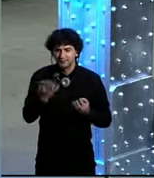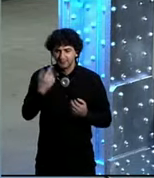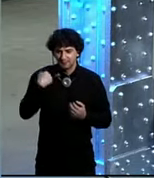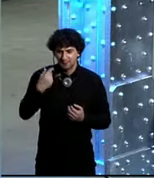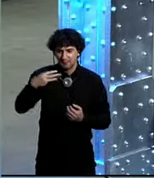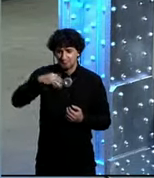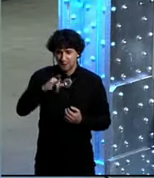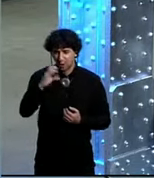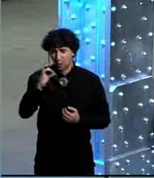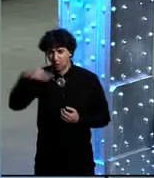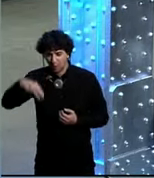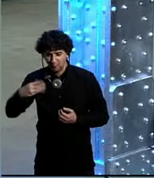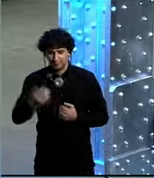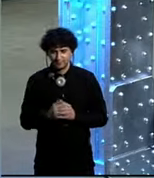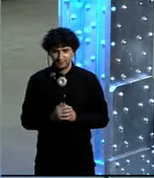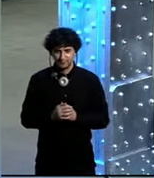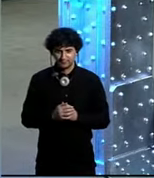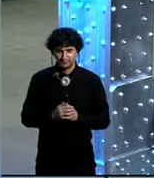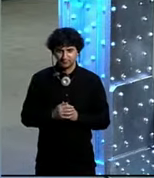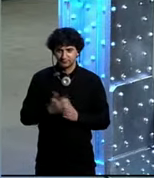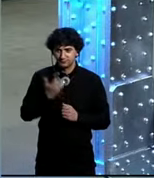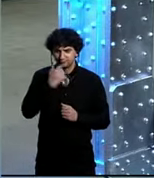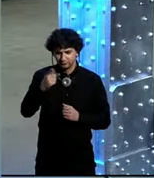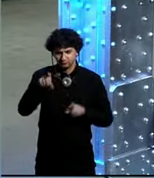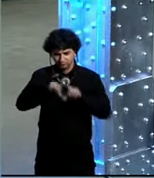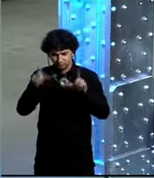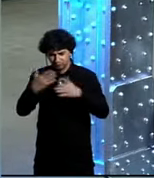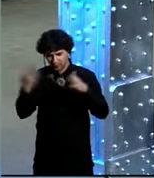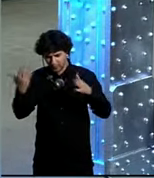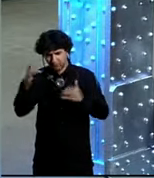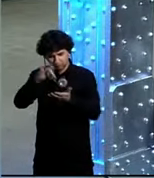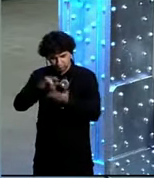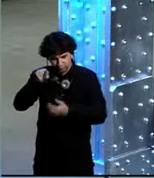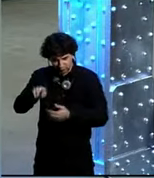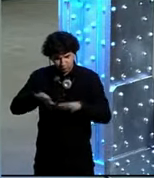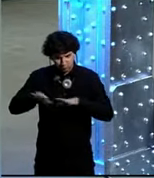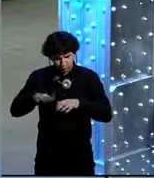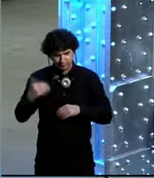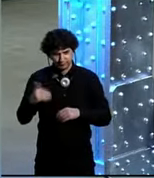know, well, the big TVs, Midcom and Big TV, and the big companies that work there.